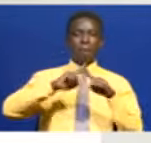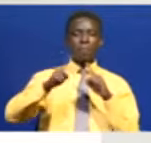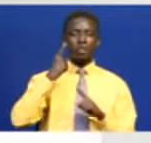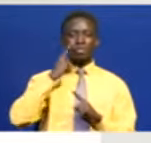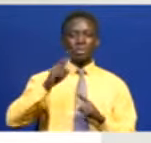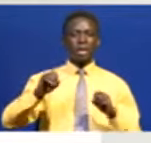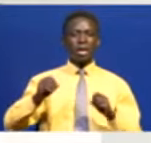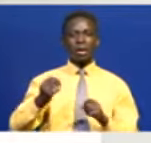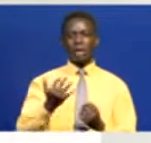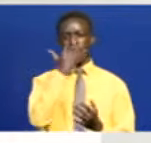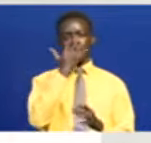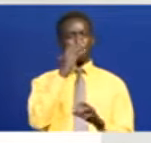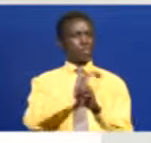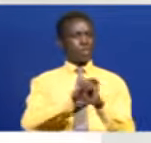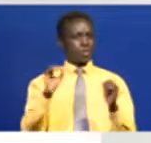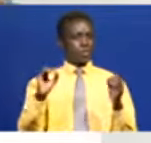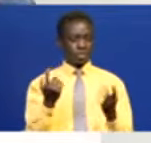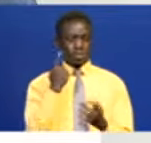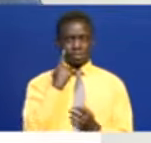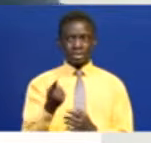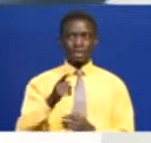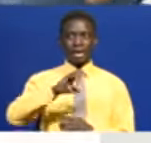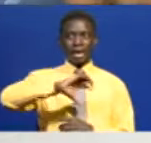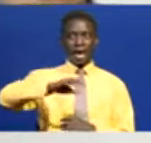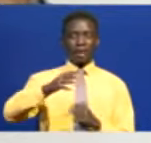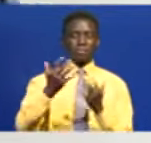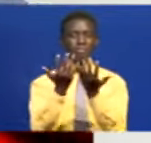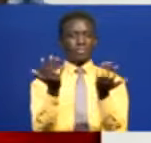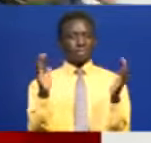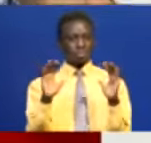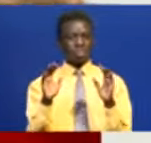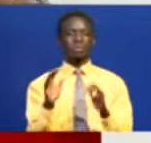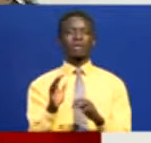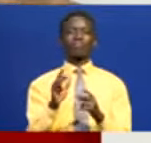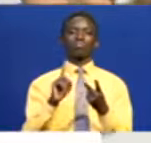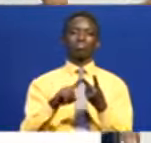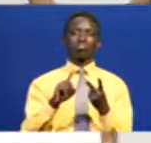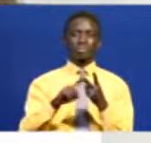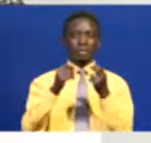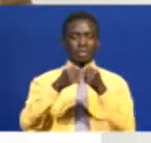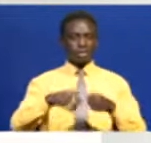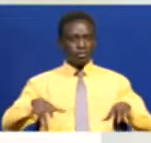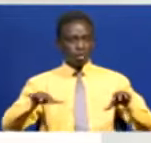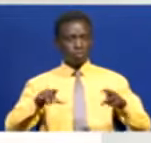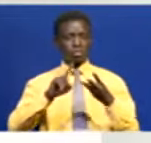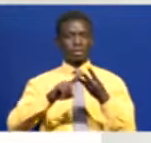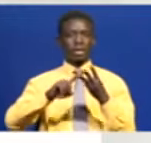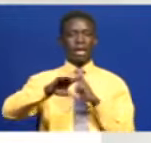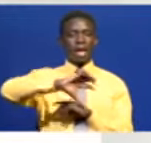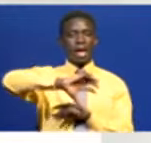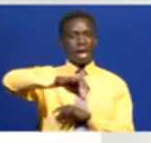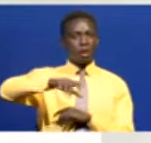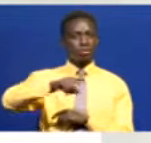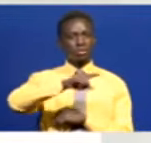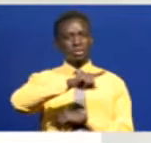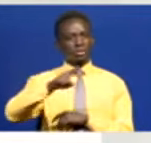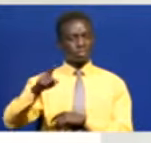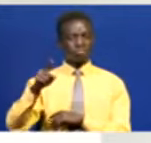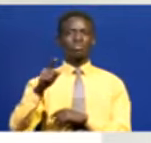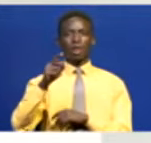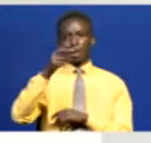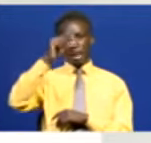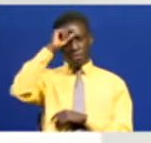where maybe the county assemblies and even devolution, all the county assemblies need to come in and look at investment